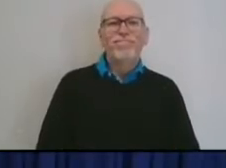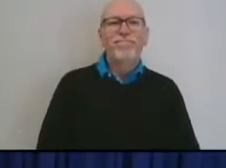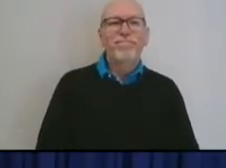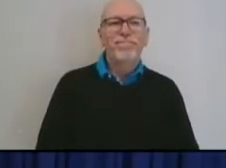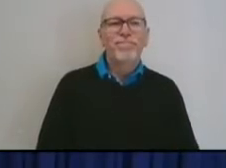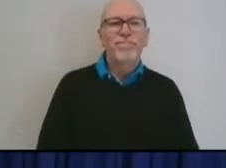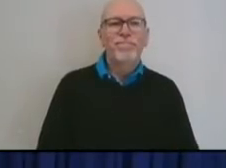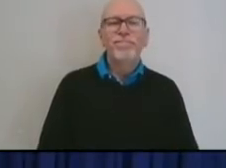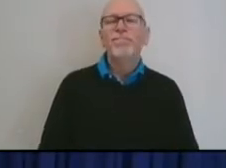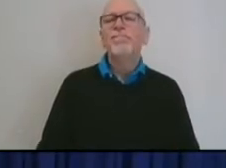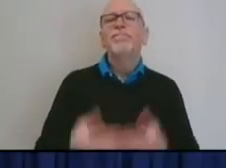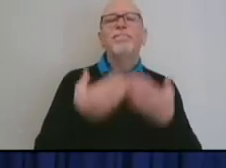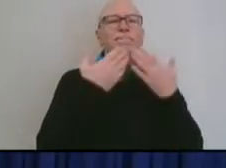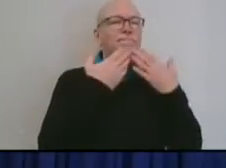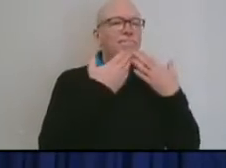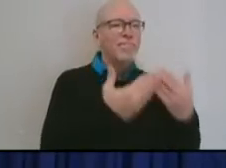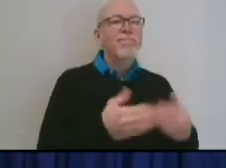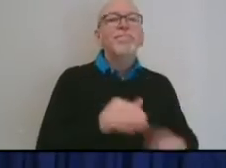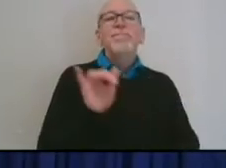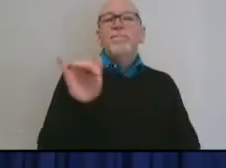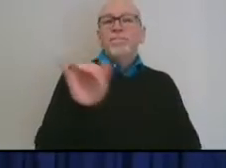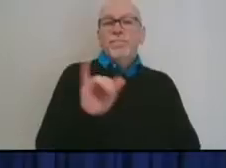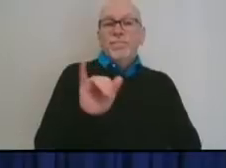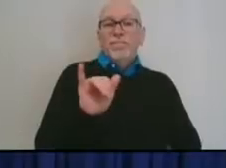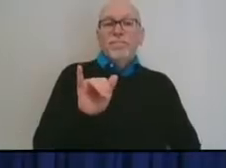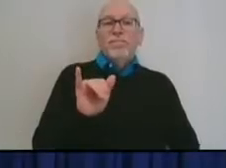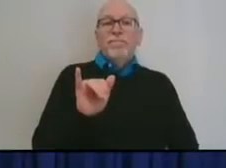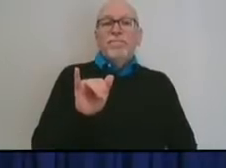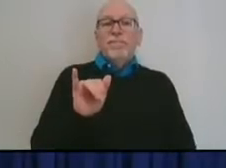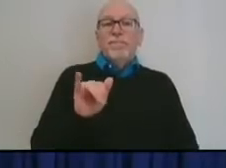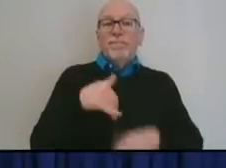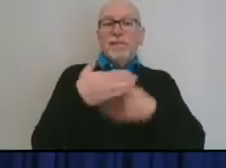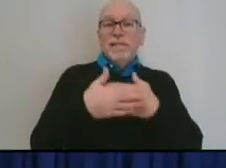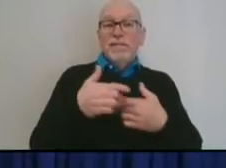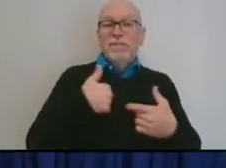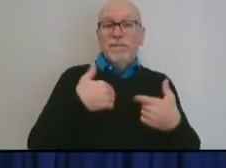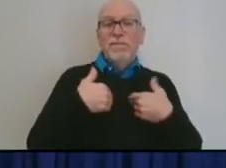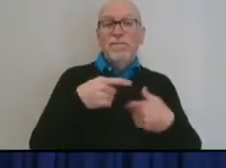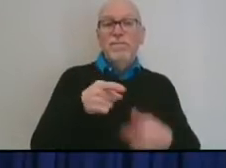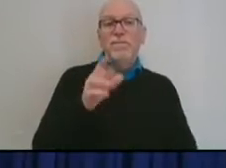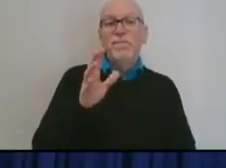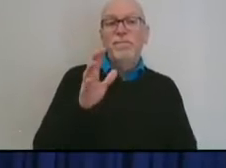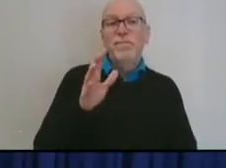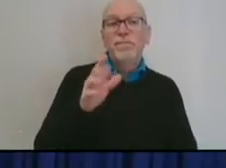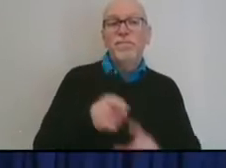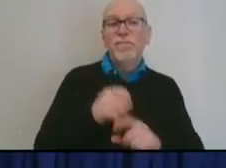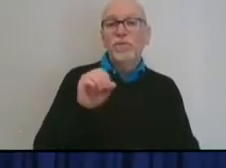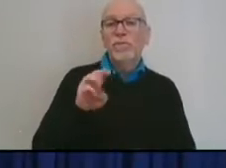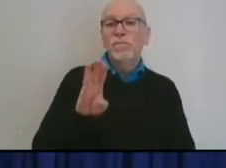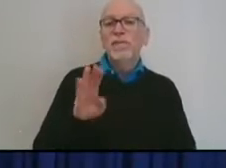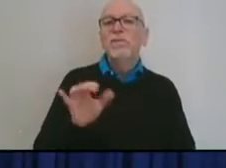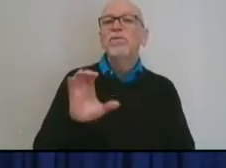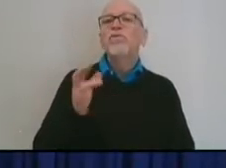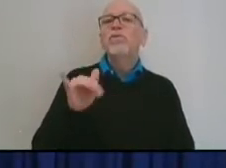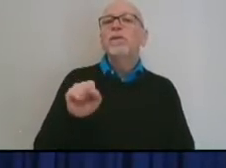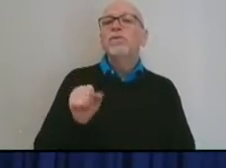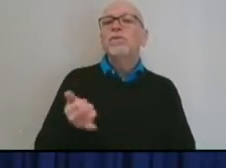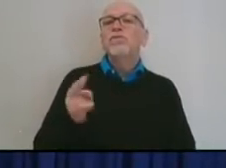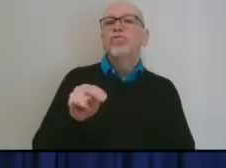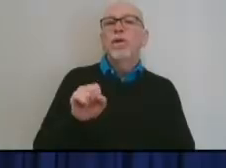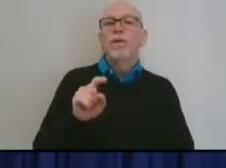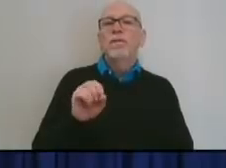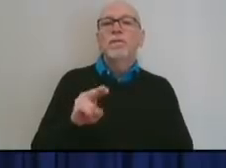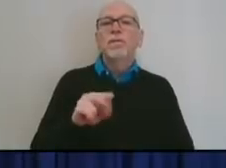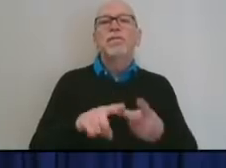Thank you. Also, on deck, we've got, from OMB, we've got Chris Johnston, and we've got Dr.